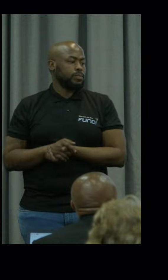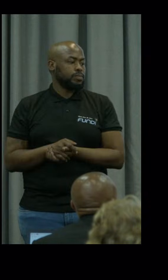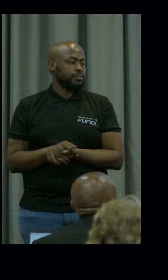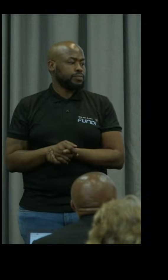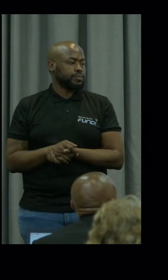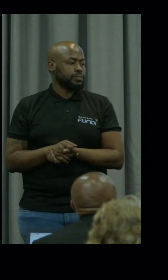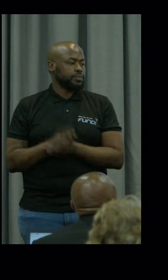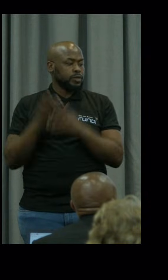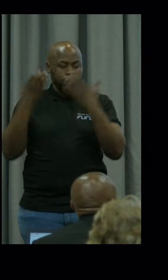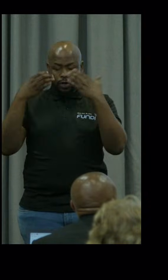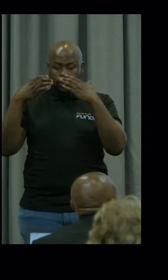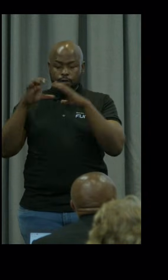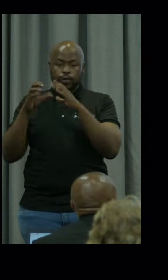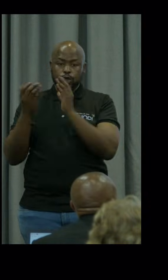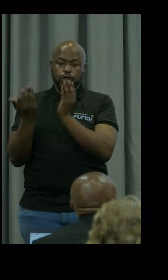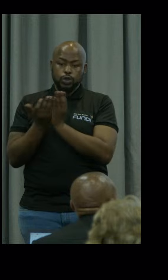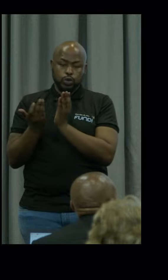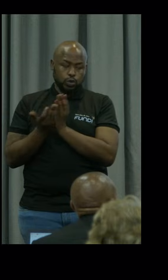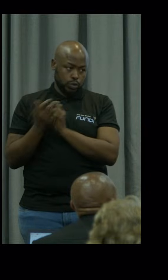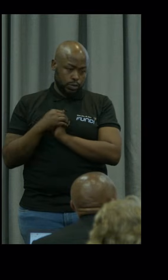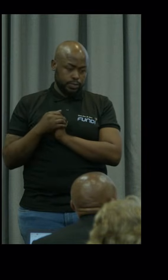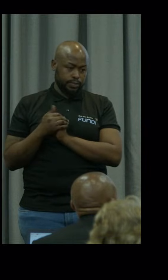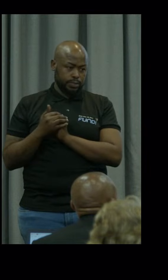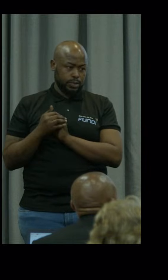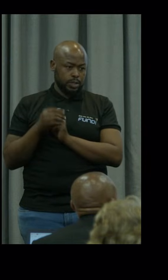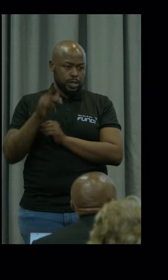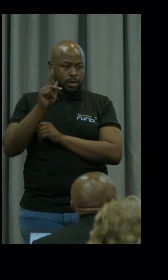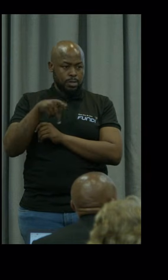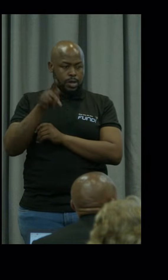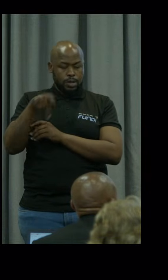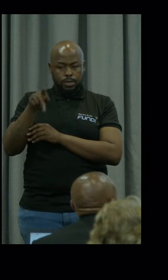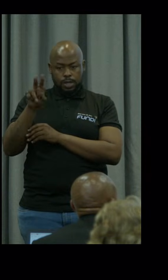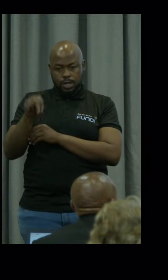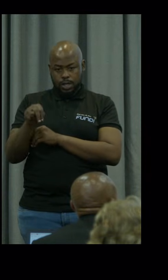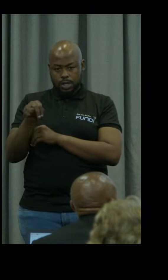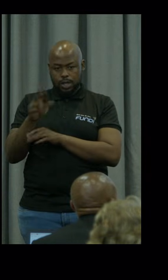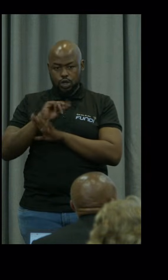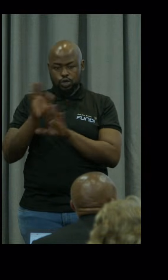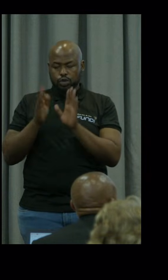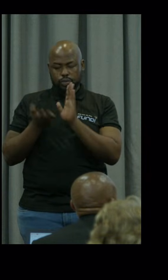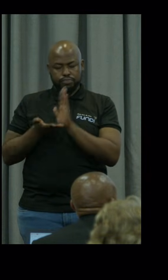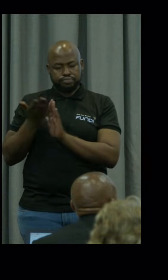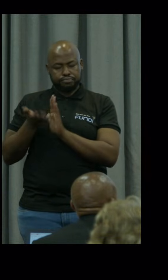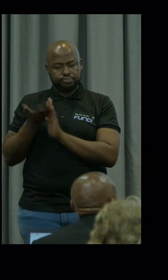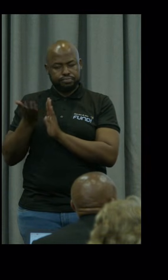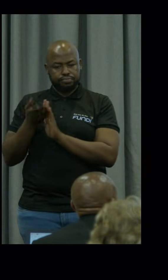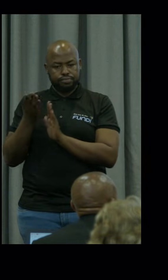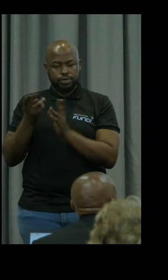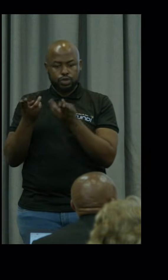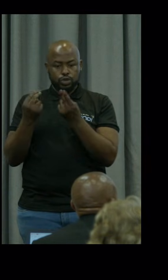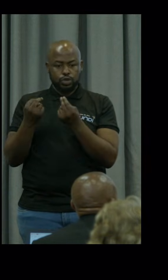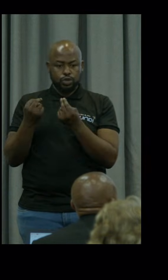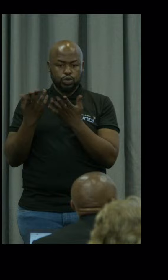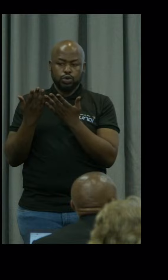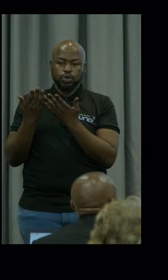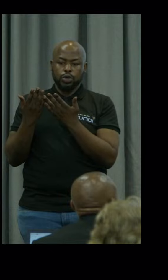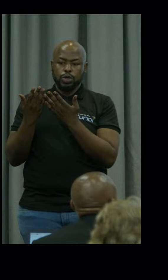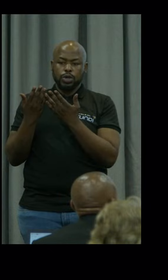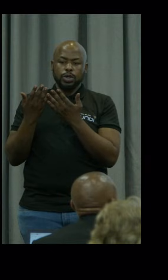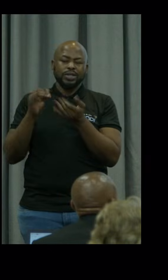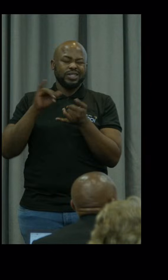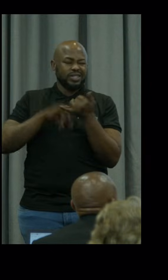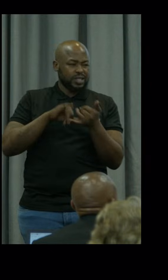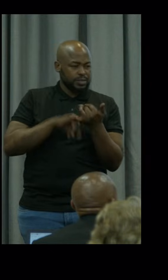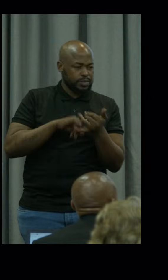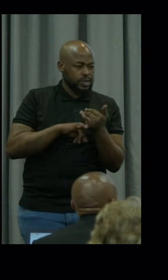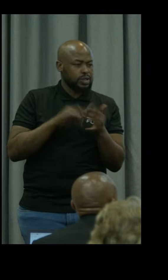Focus schools, technical and vocational. PPN is not updated and amended to incorporate new emerging subjects such as coding,